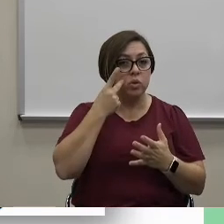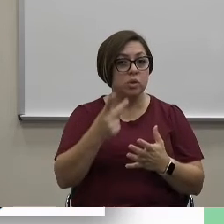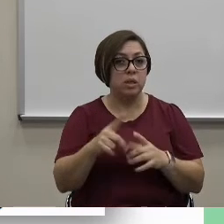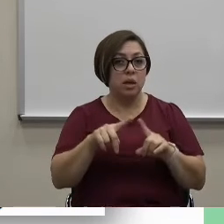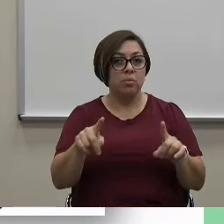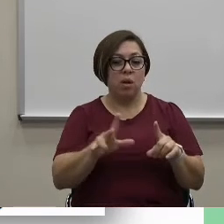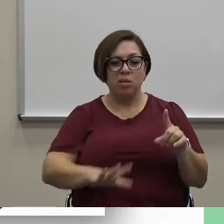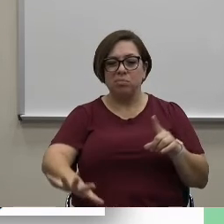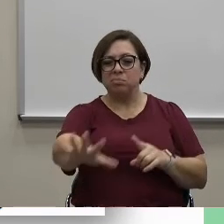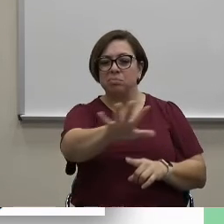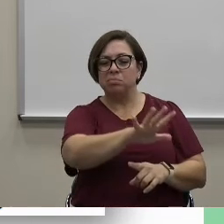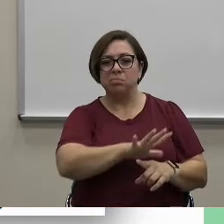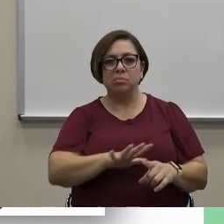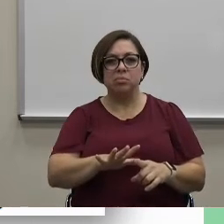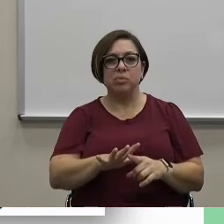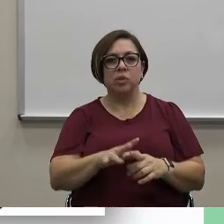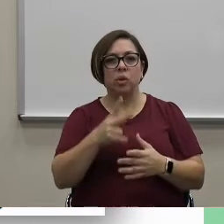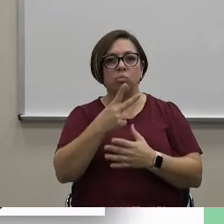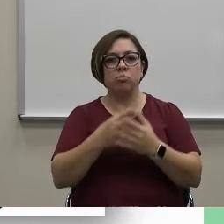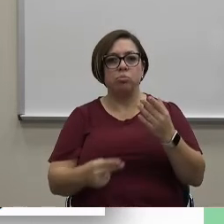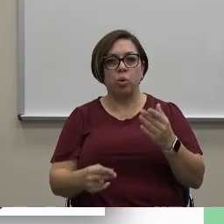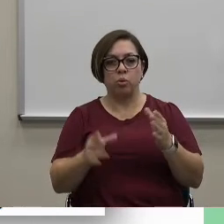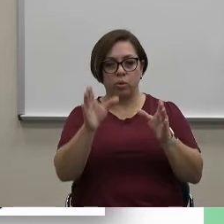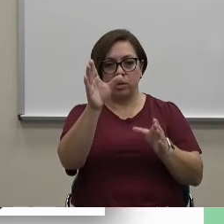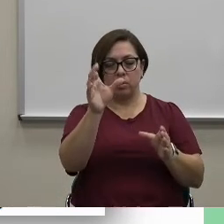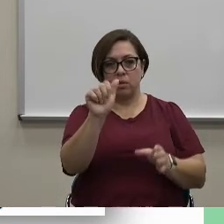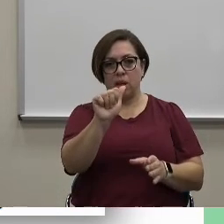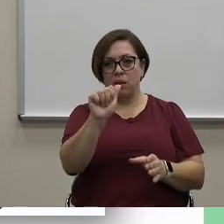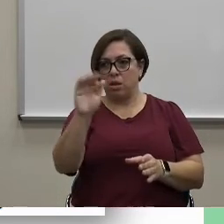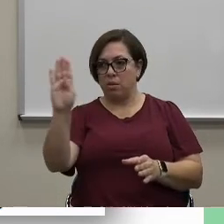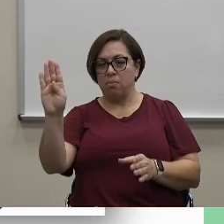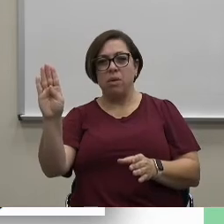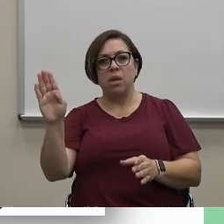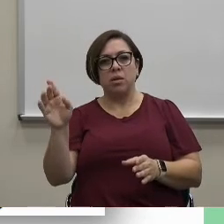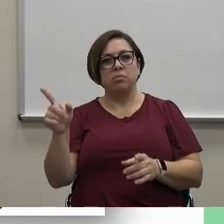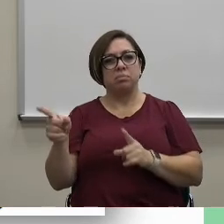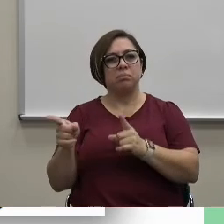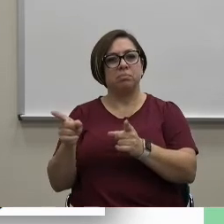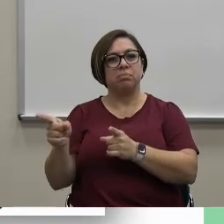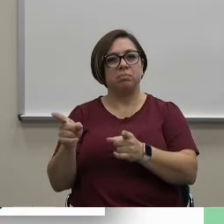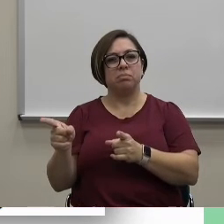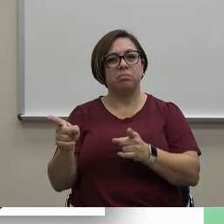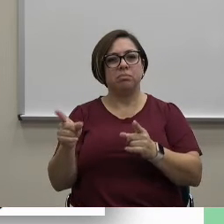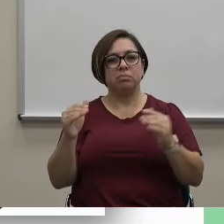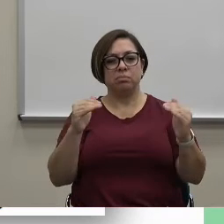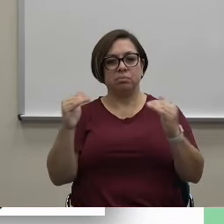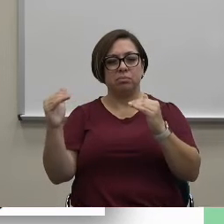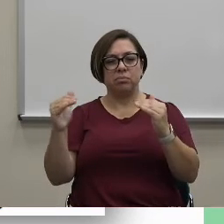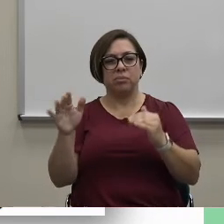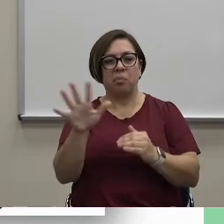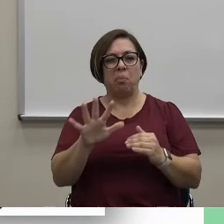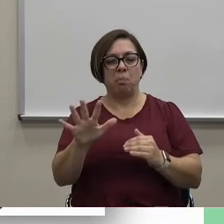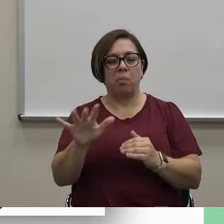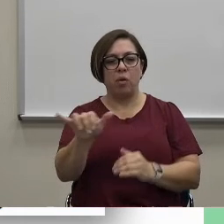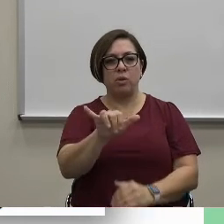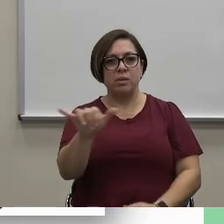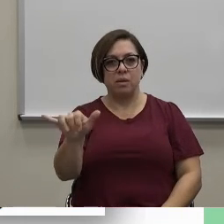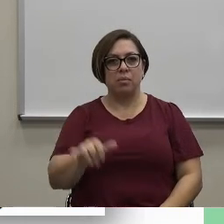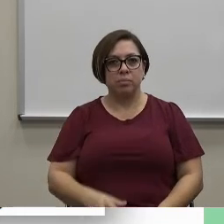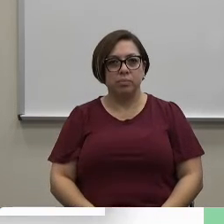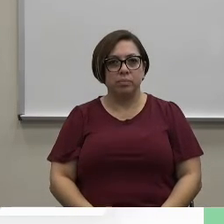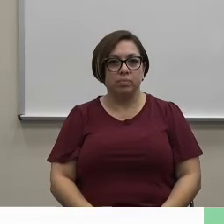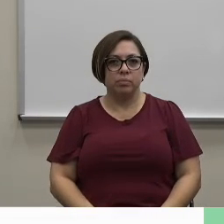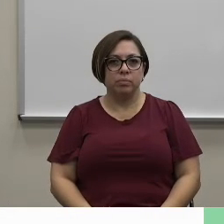across across both of the plans and consistent with the current benchmark, those numbers are largely the same or